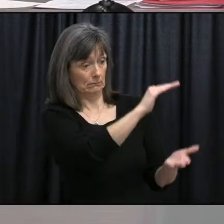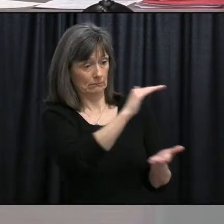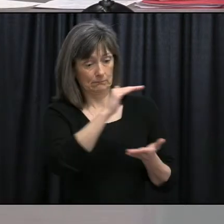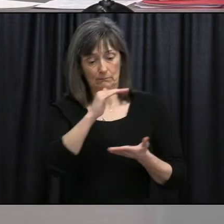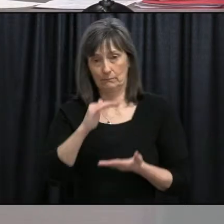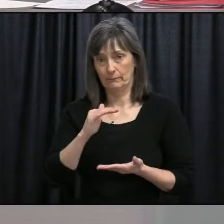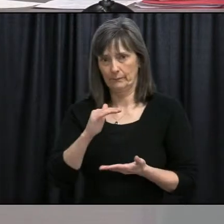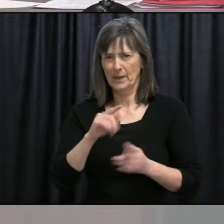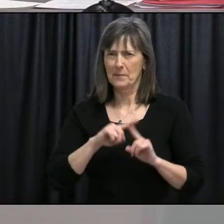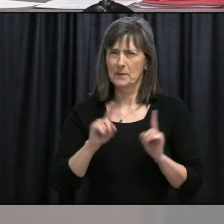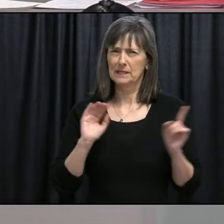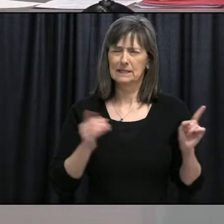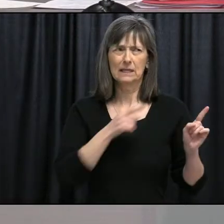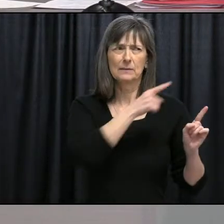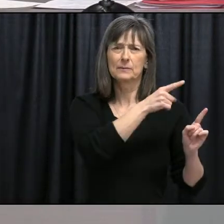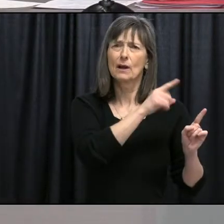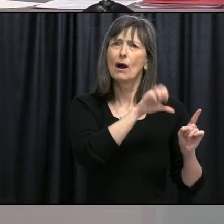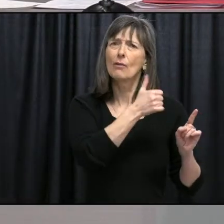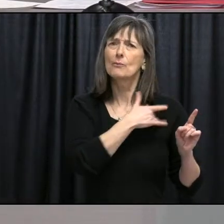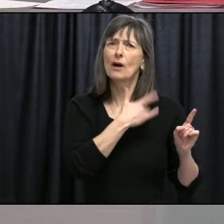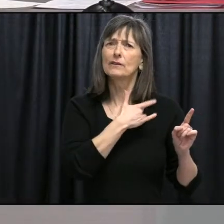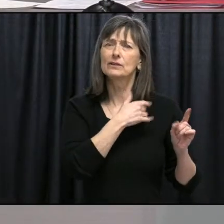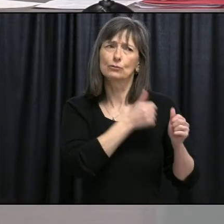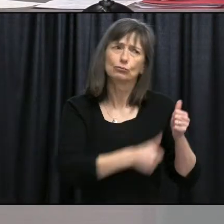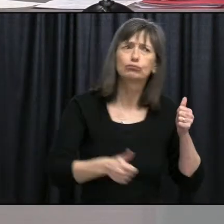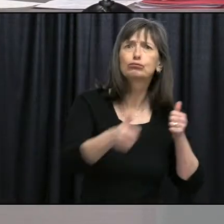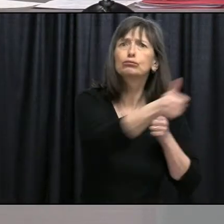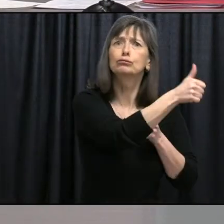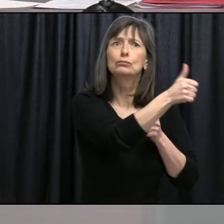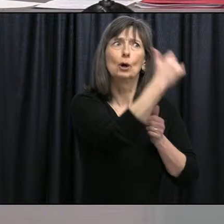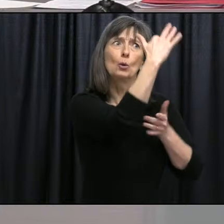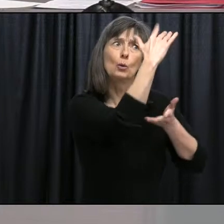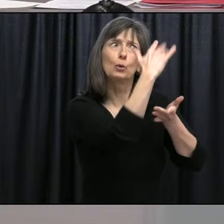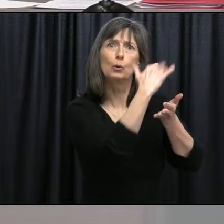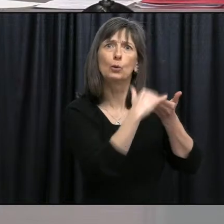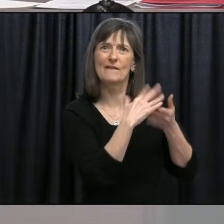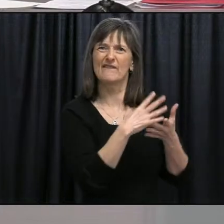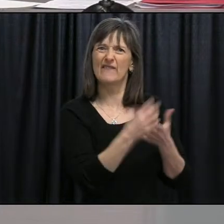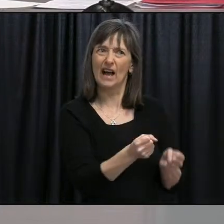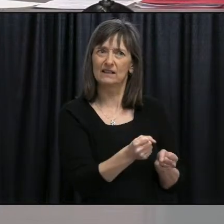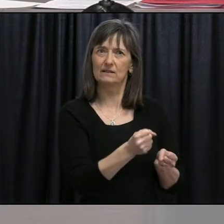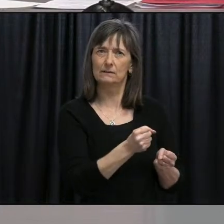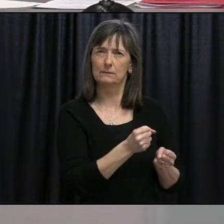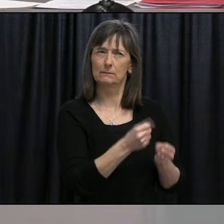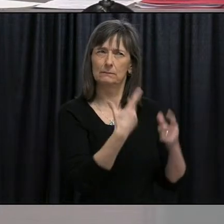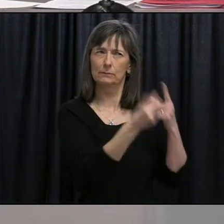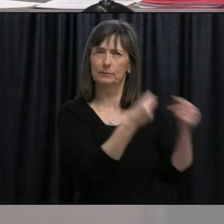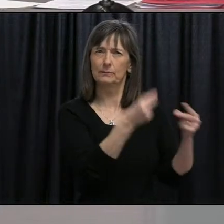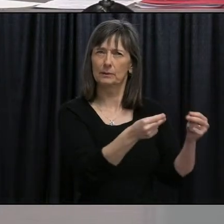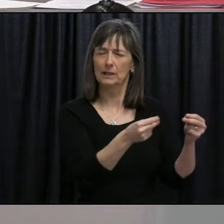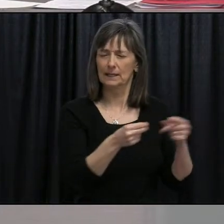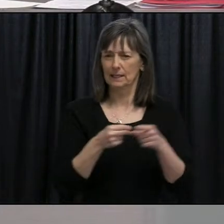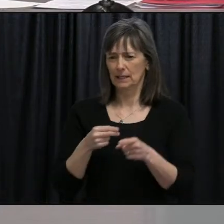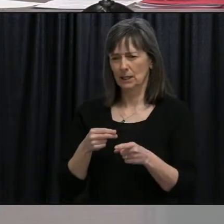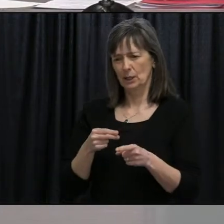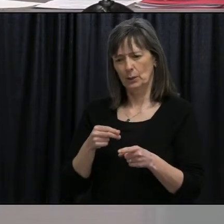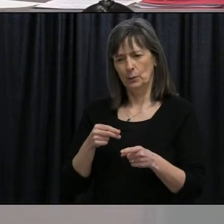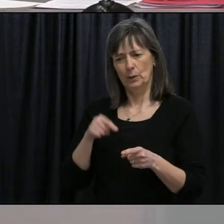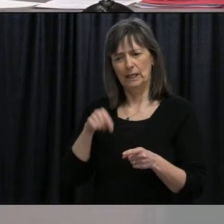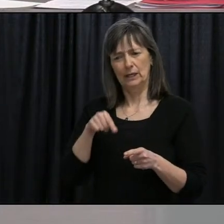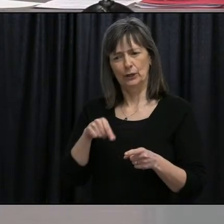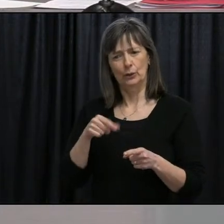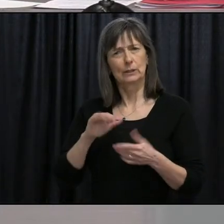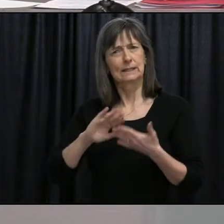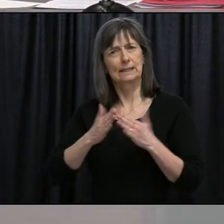many other provinces are weeks ahead of us in terms of getting down that priority list? Is there some kind of a proportional issue